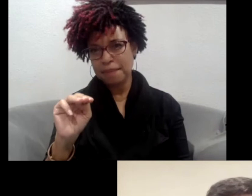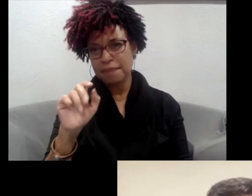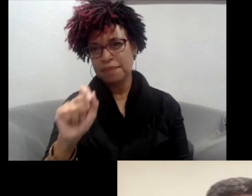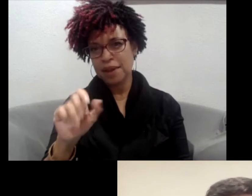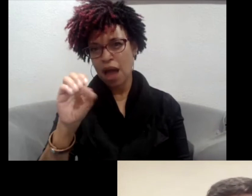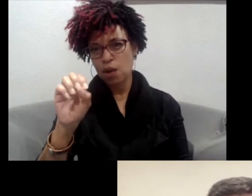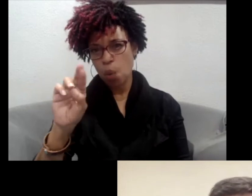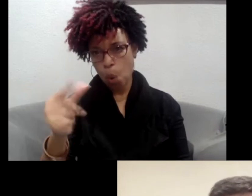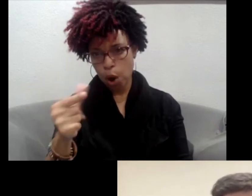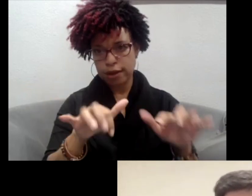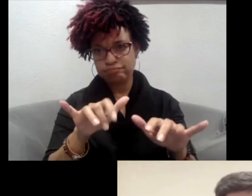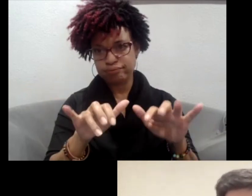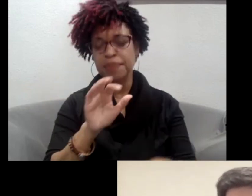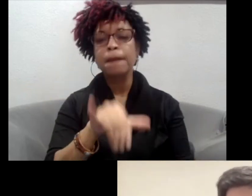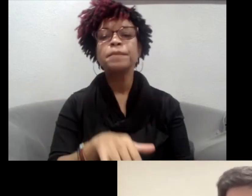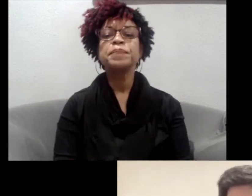adem@cadem.org.